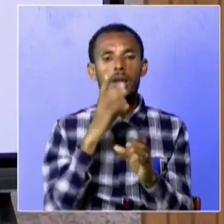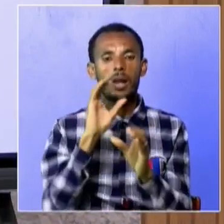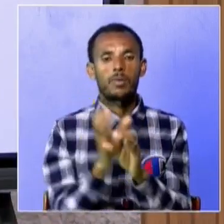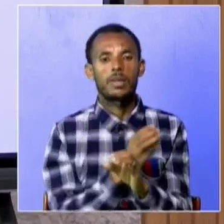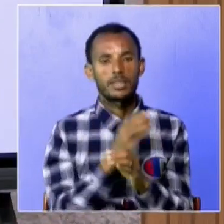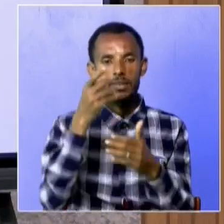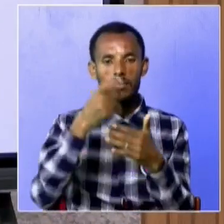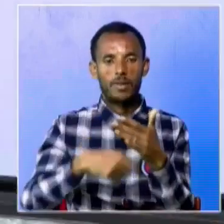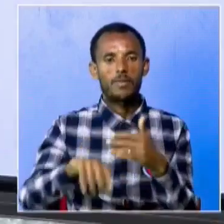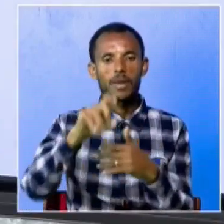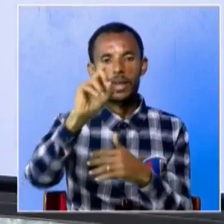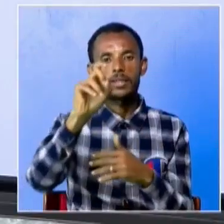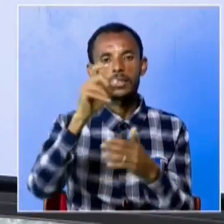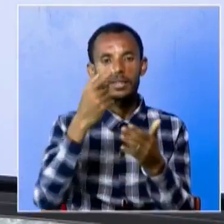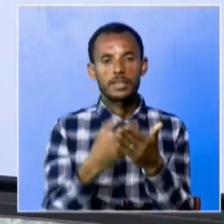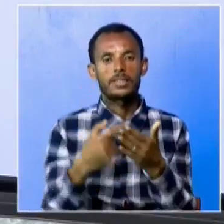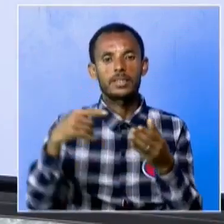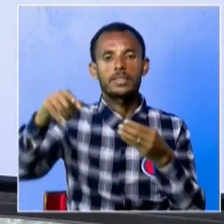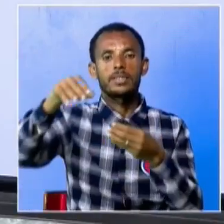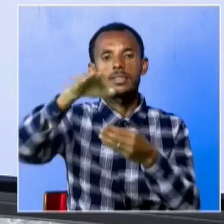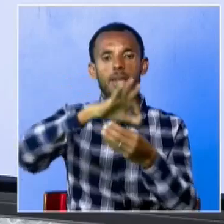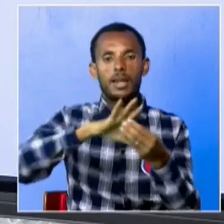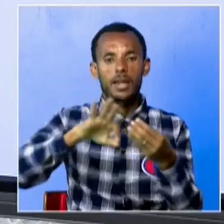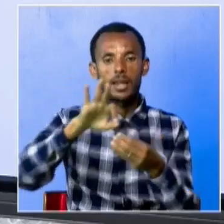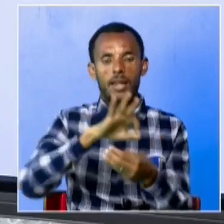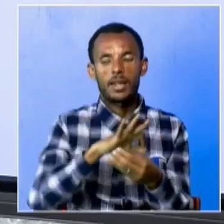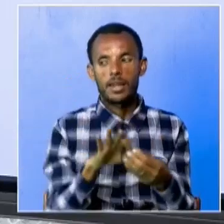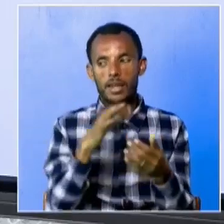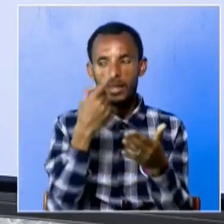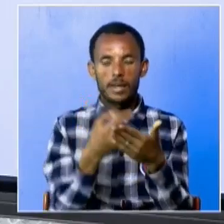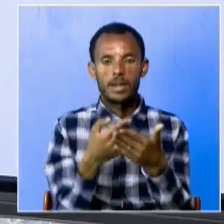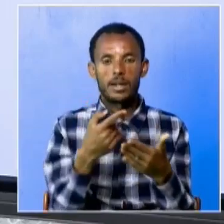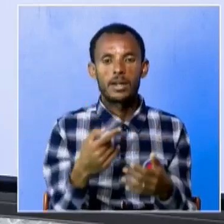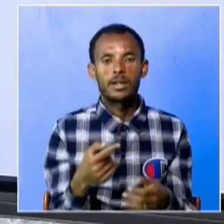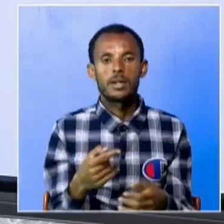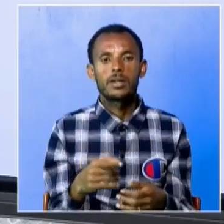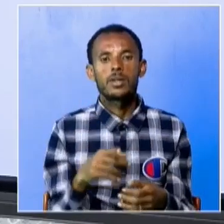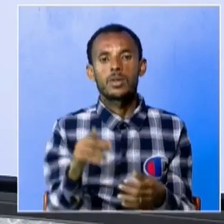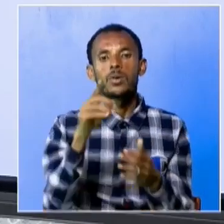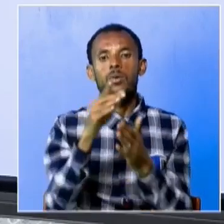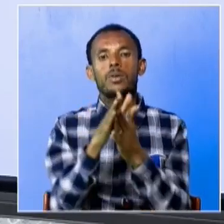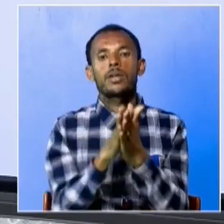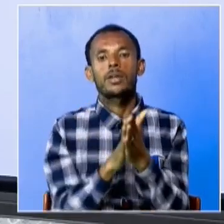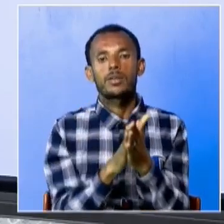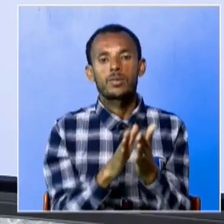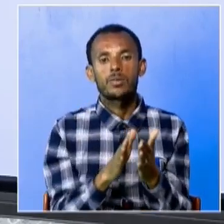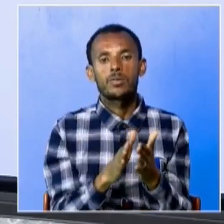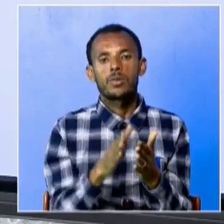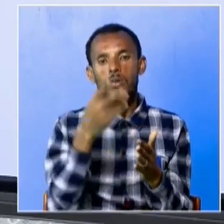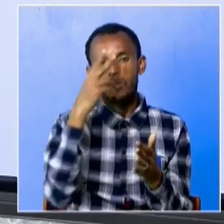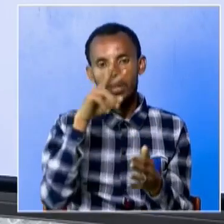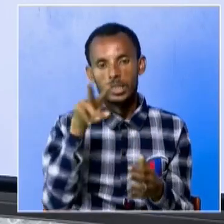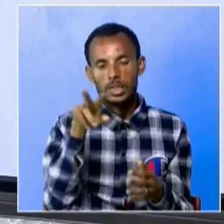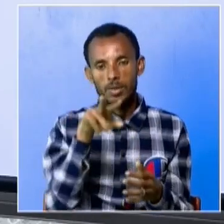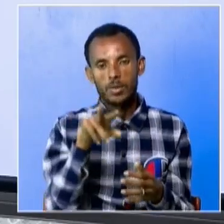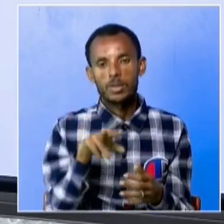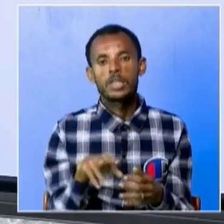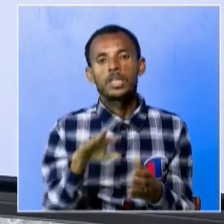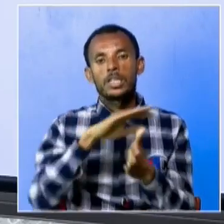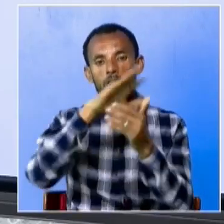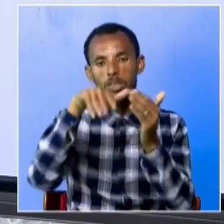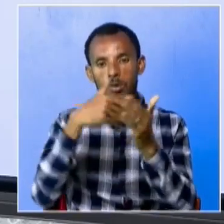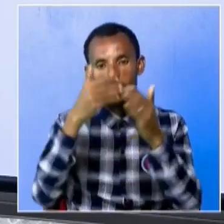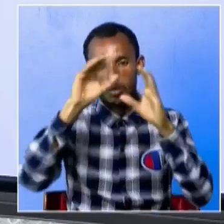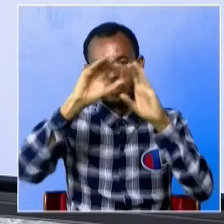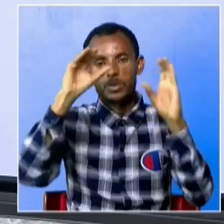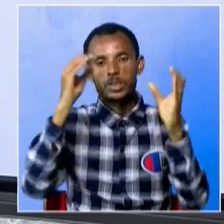value of x in this circle? Here, you need to consider the whole